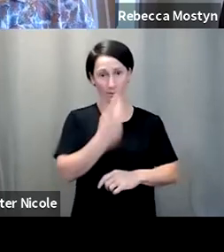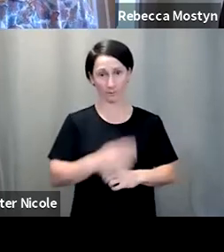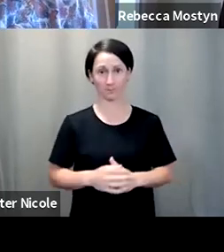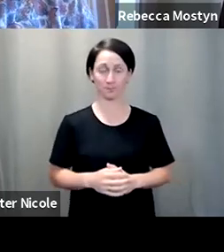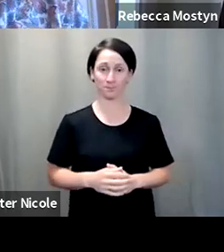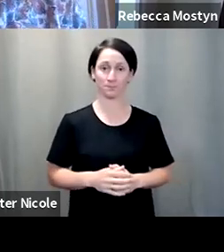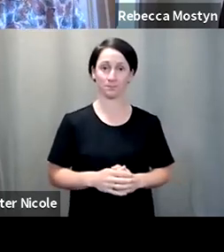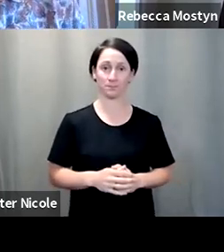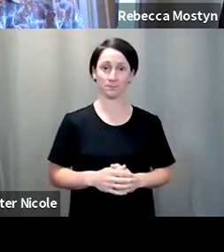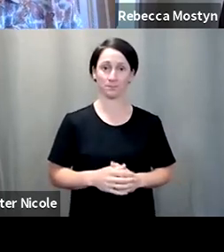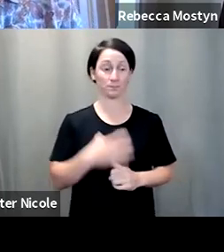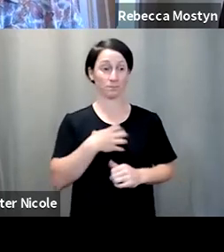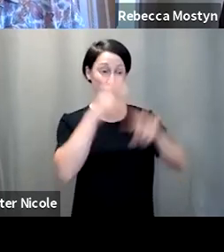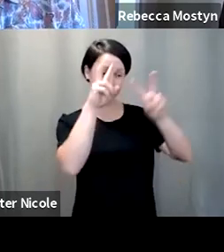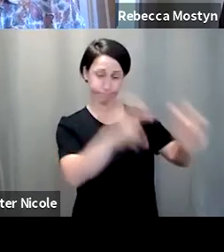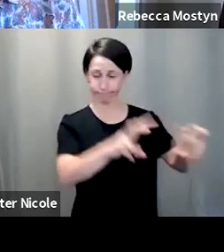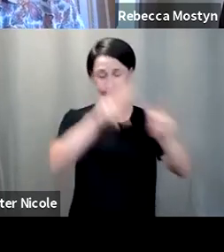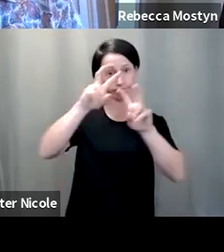our